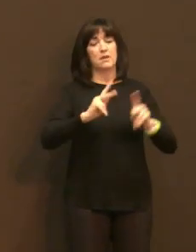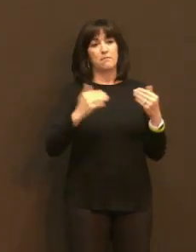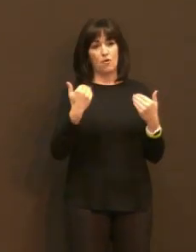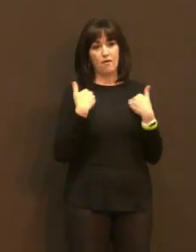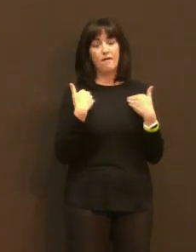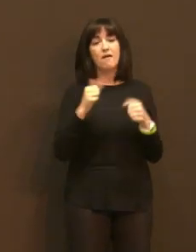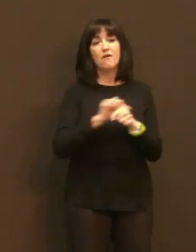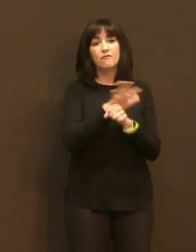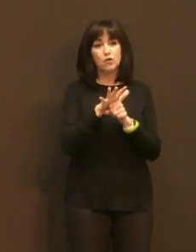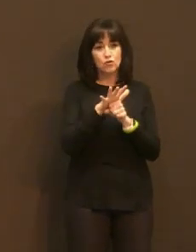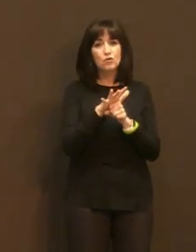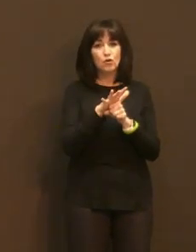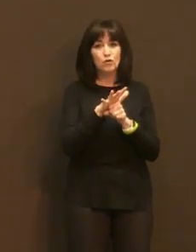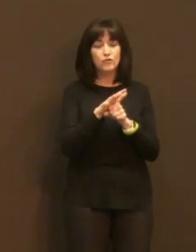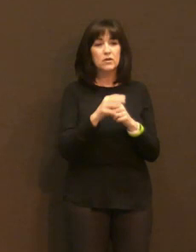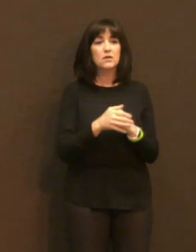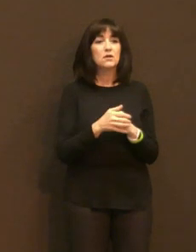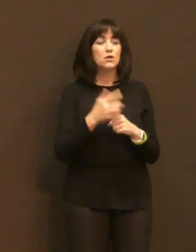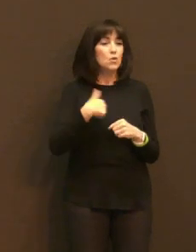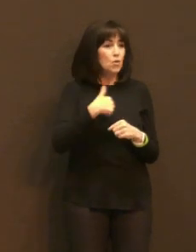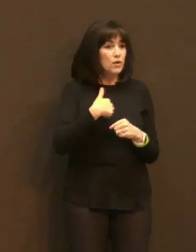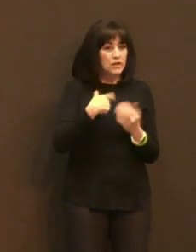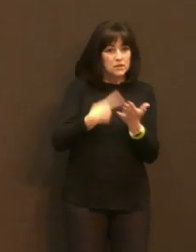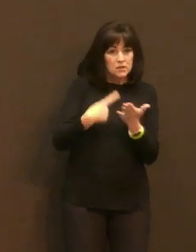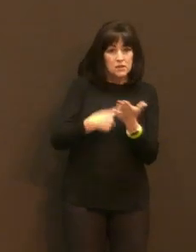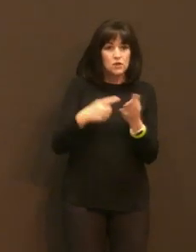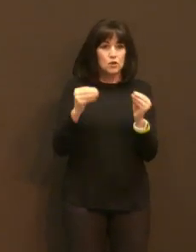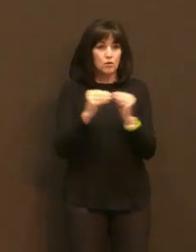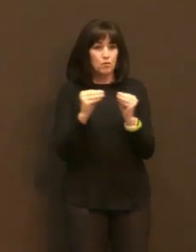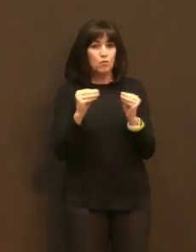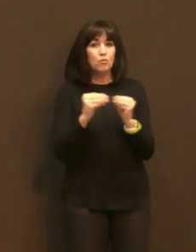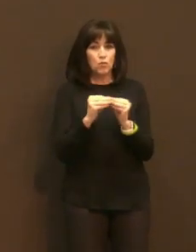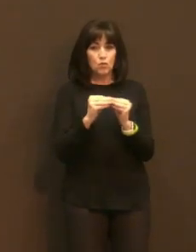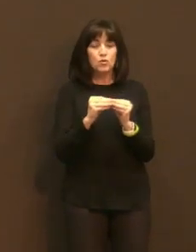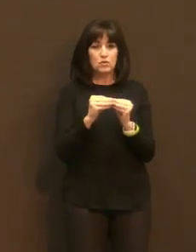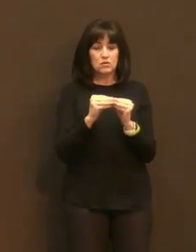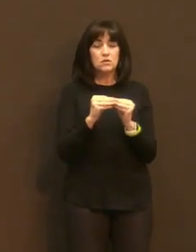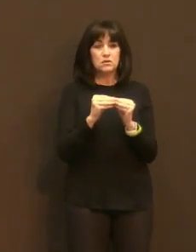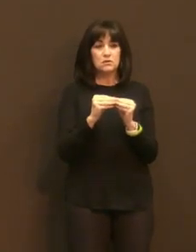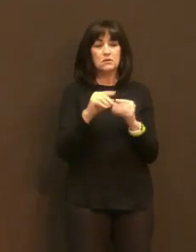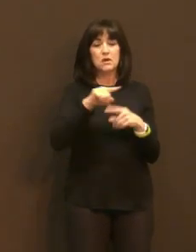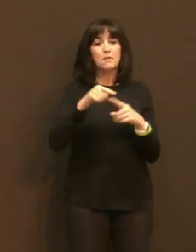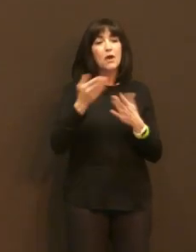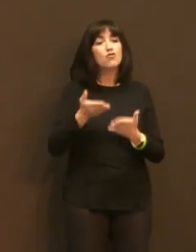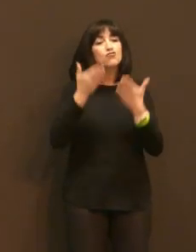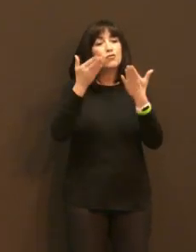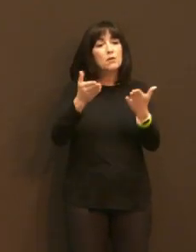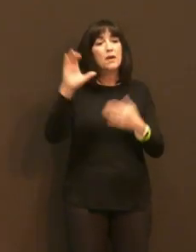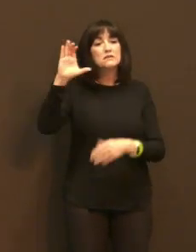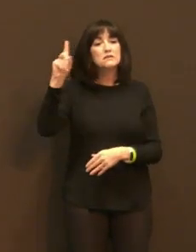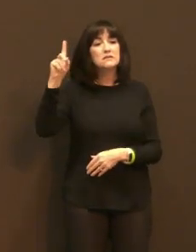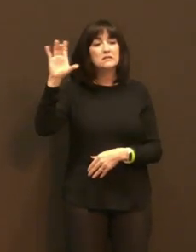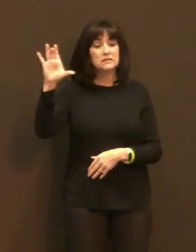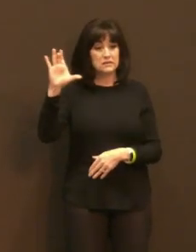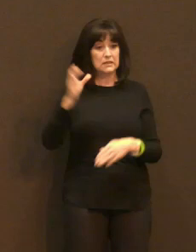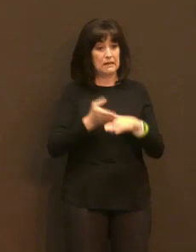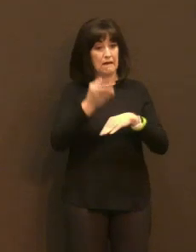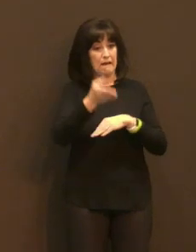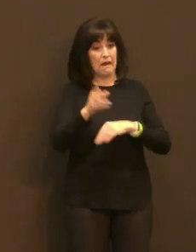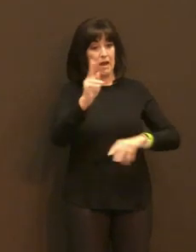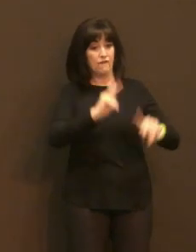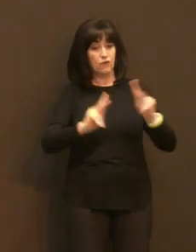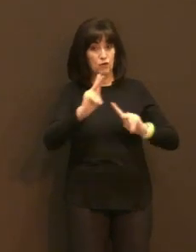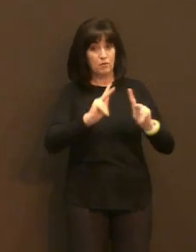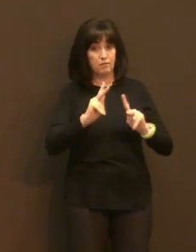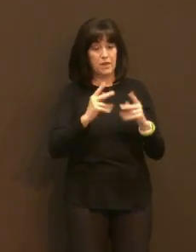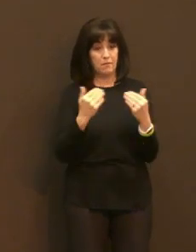reentry criteria and gates proposed recommended by CDC, these number of